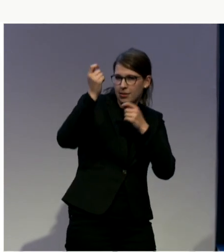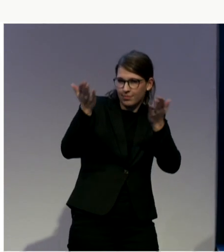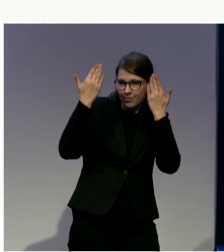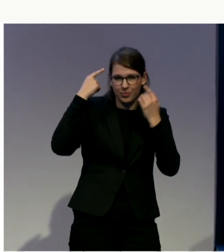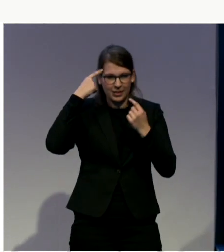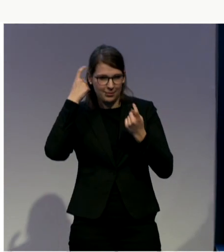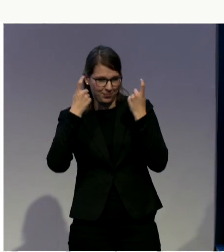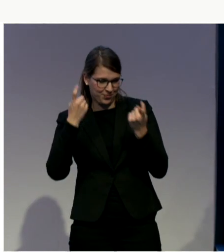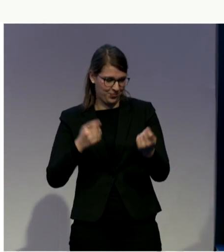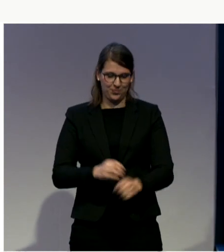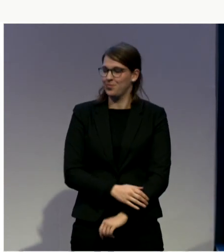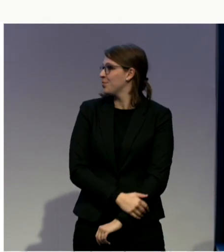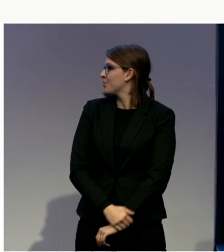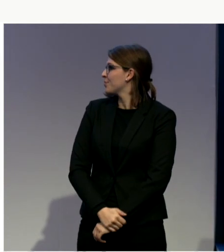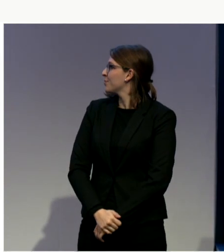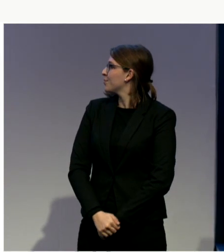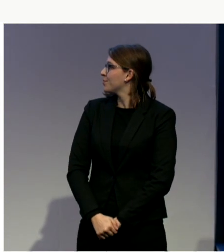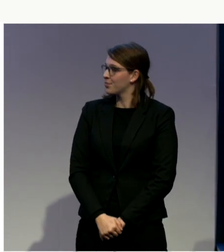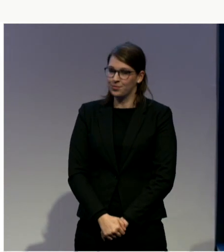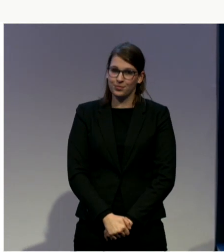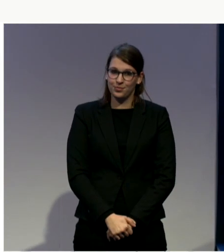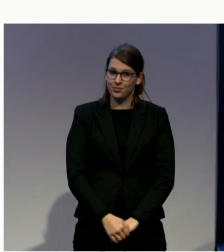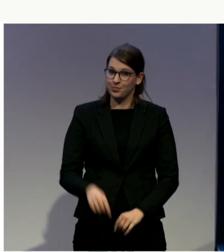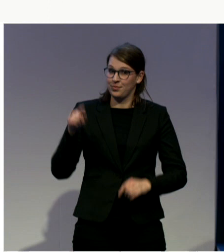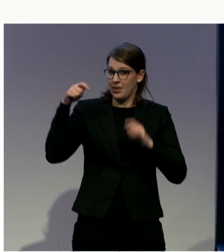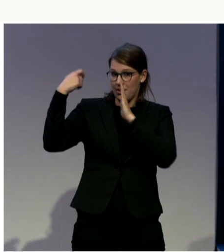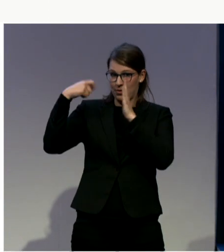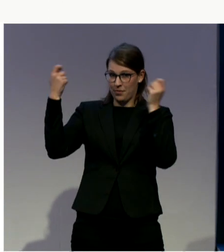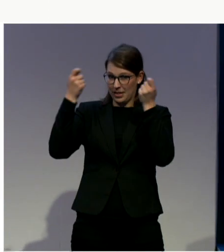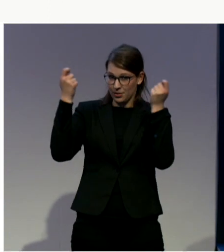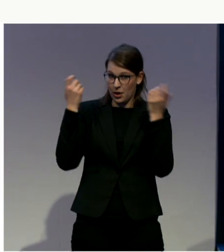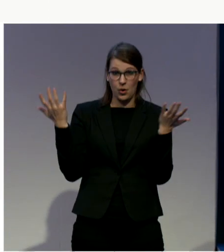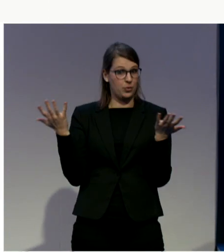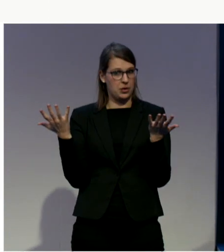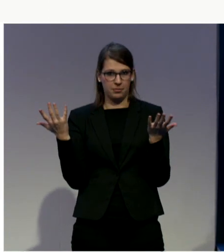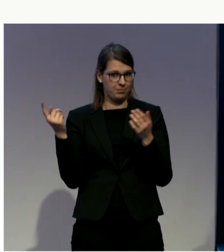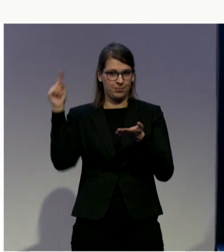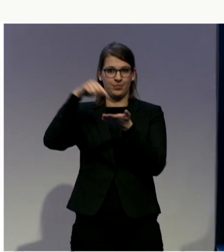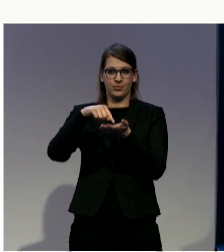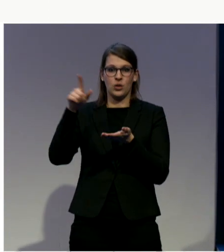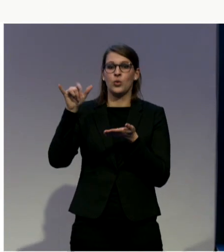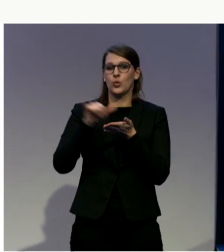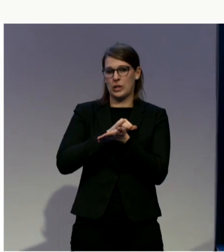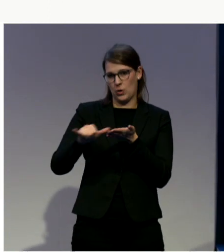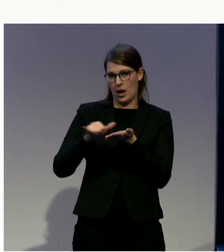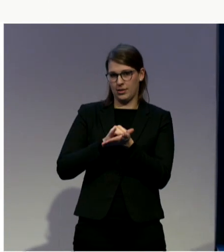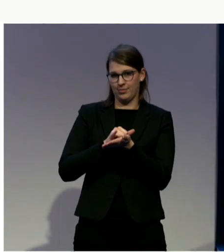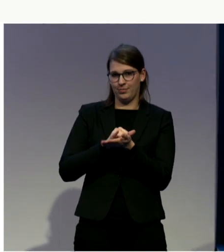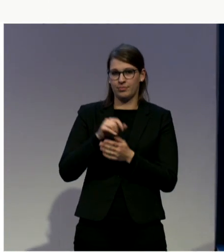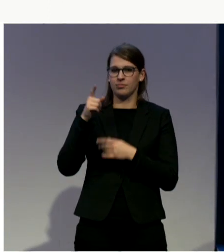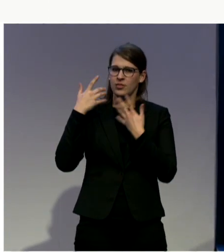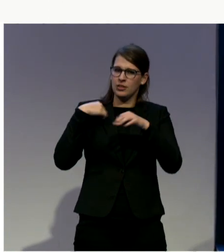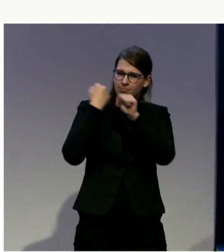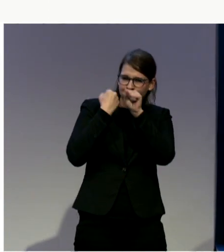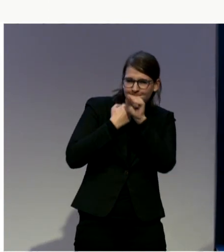disabilities. The festival is run out of New York, and we try to run a first-class festival. And this